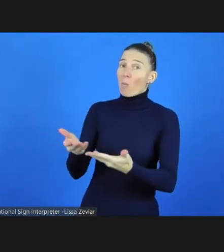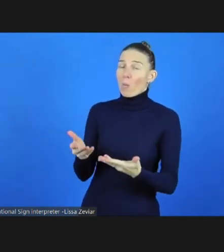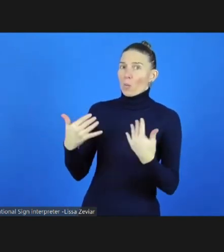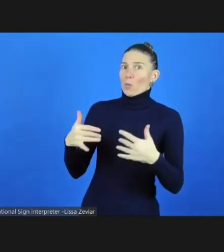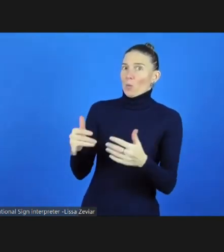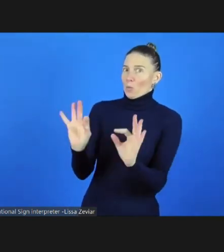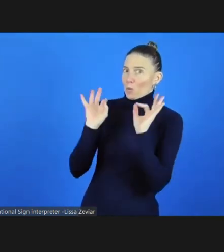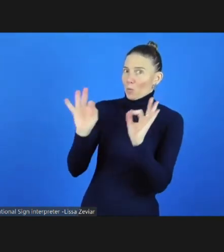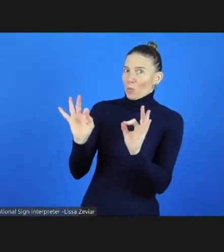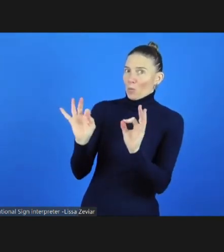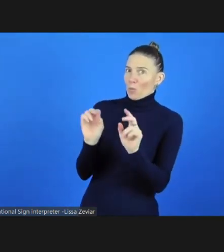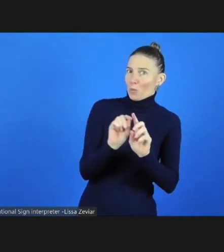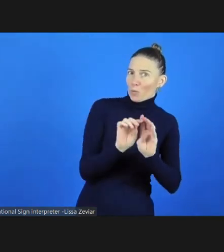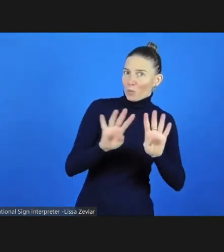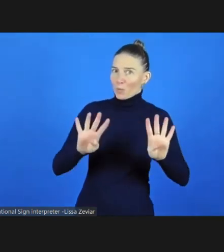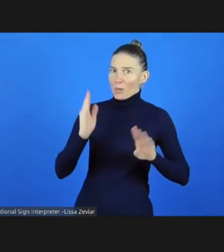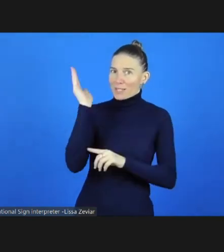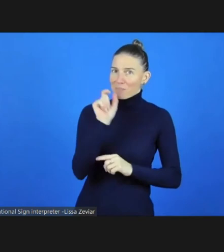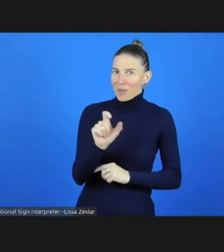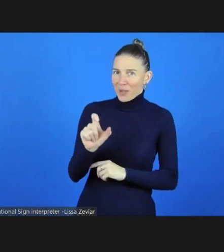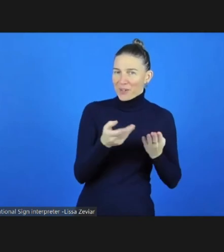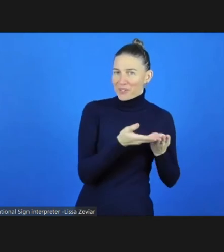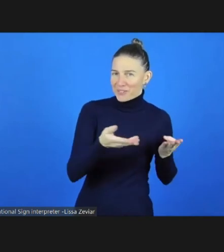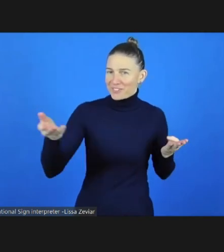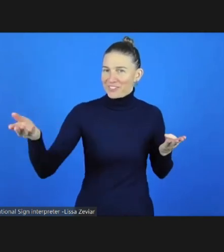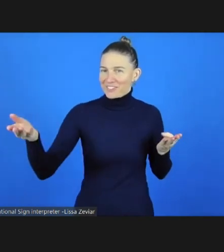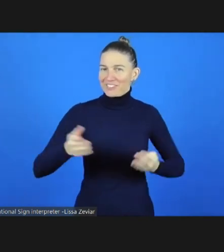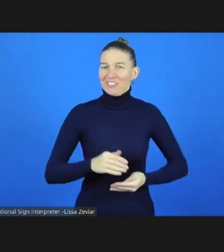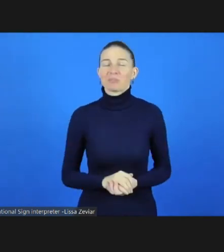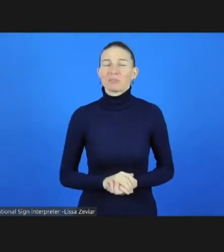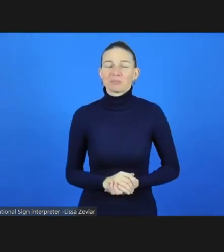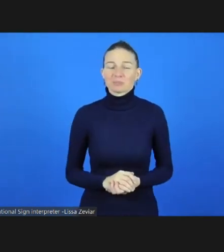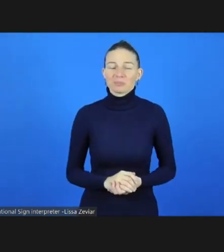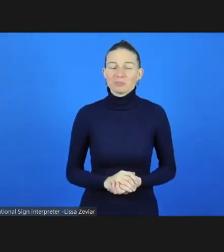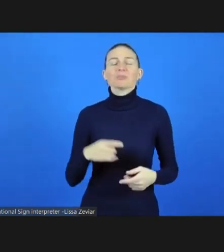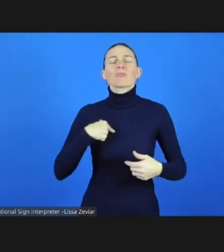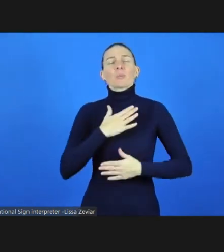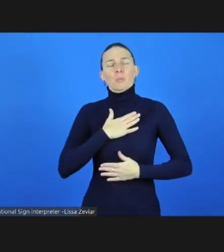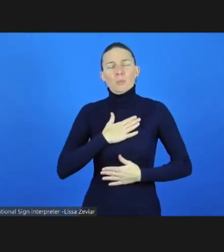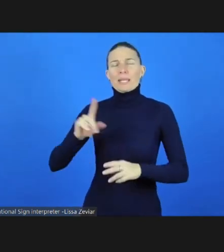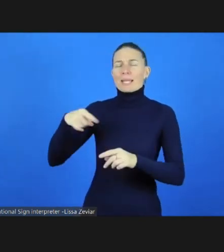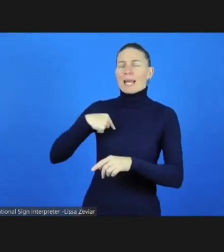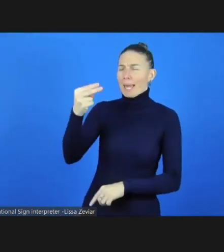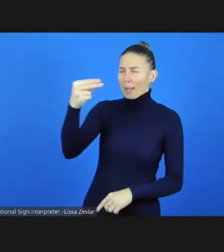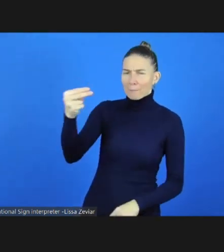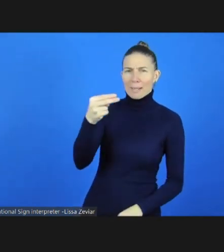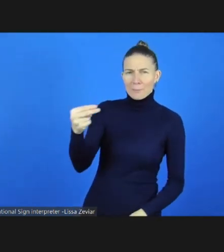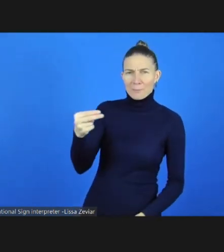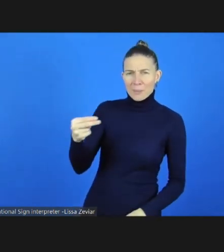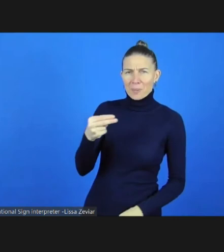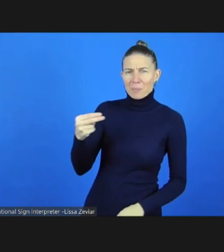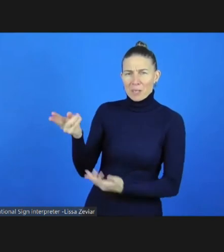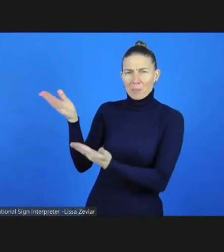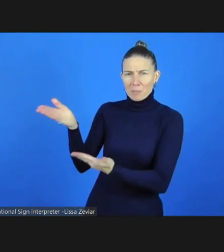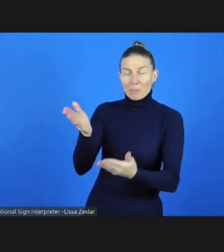speakers we have today. What I'd like to do is to quickly mention them by name, and then I will share more about them later